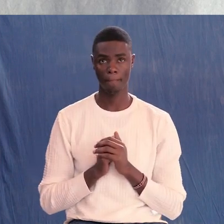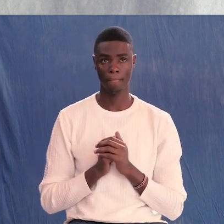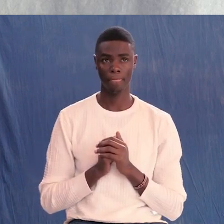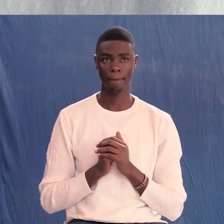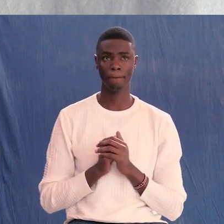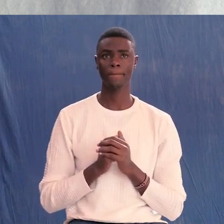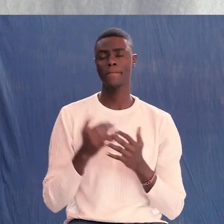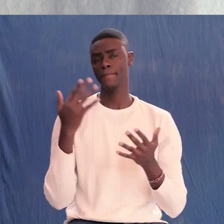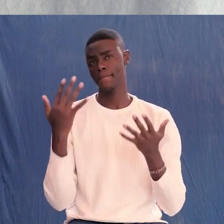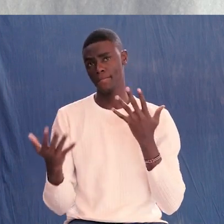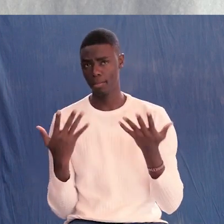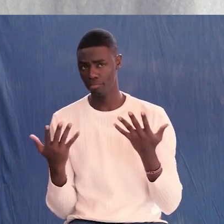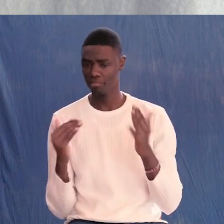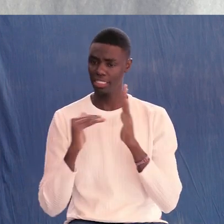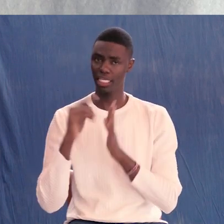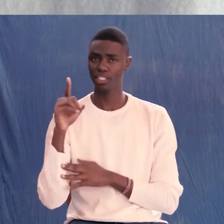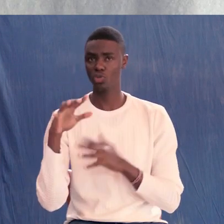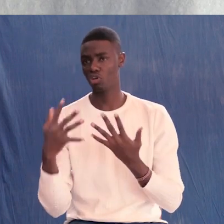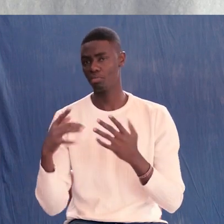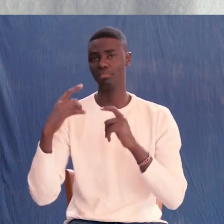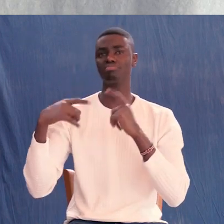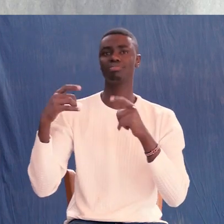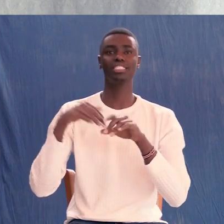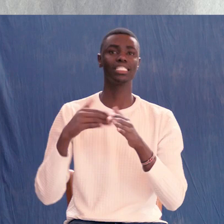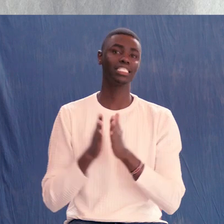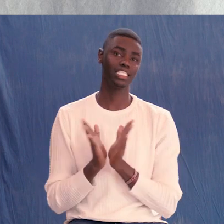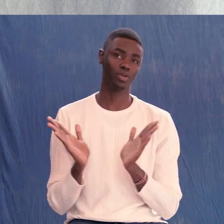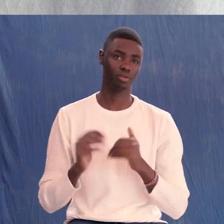It could be that it's against you or it's just sin in general.